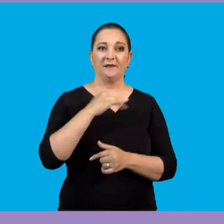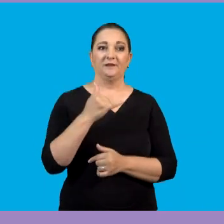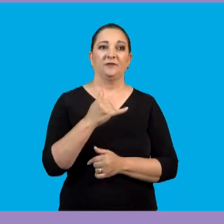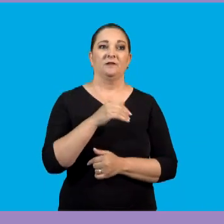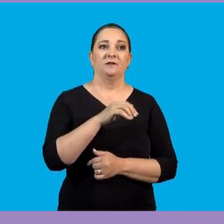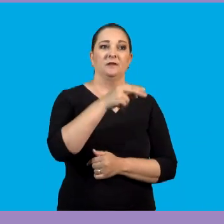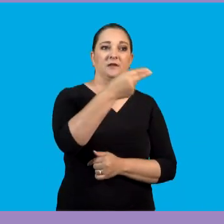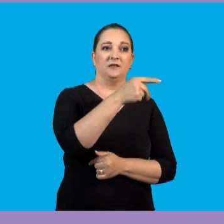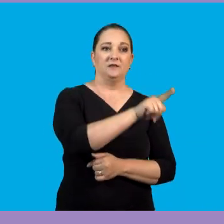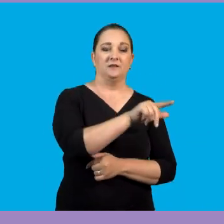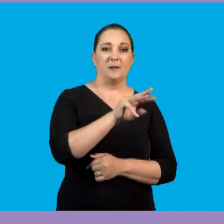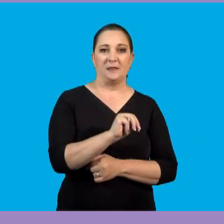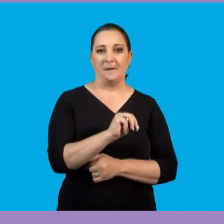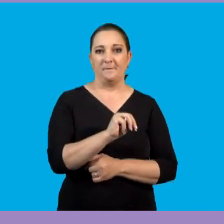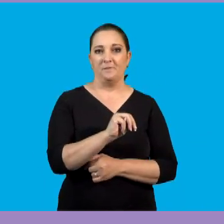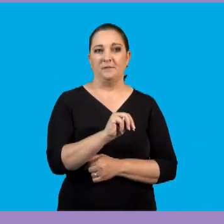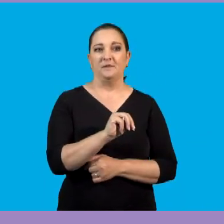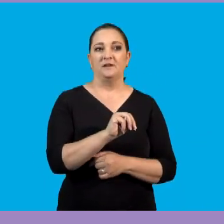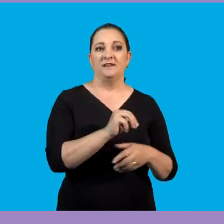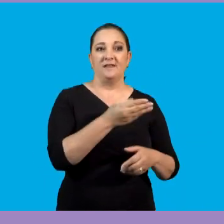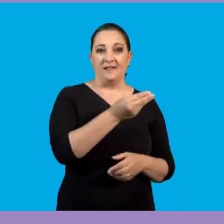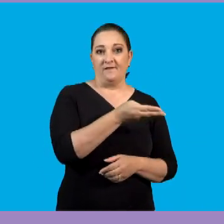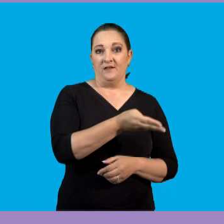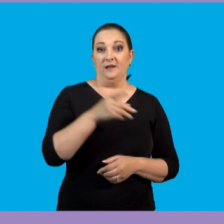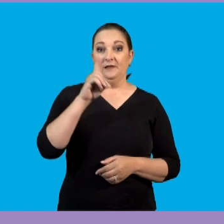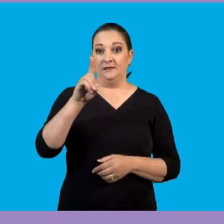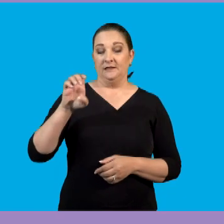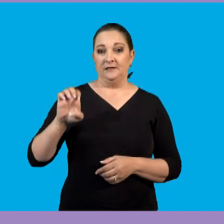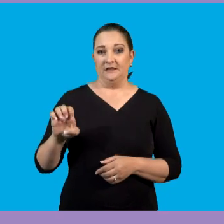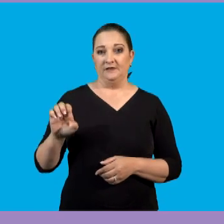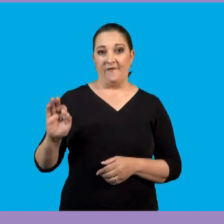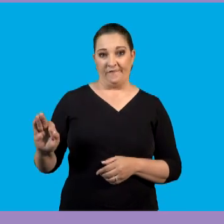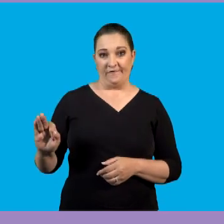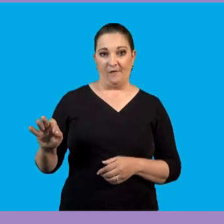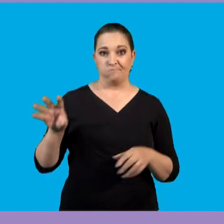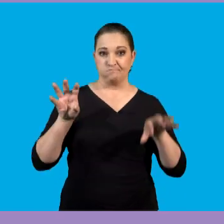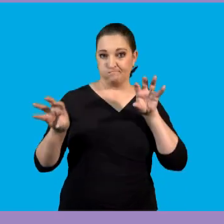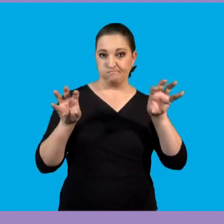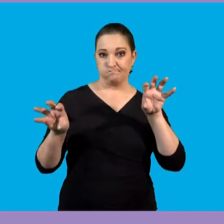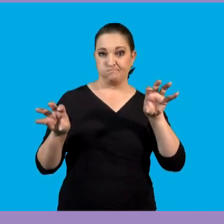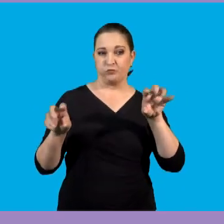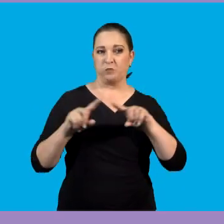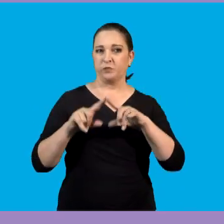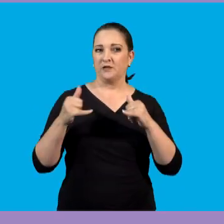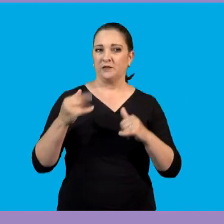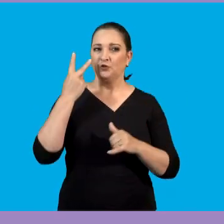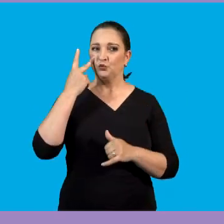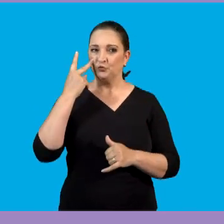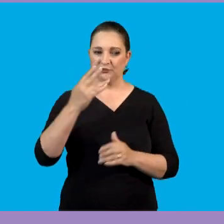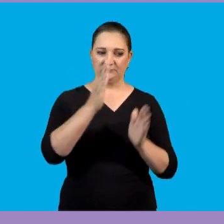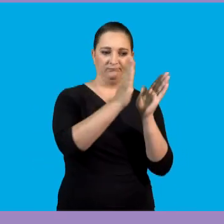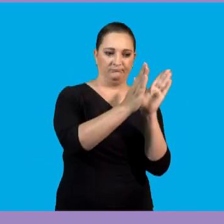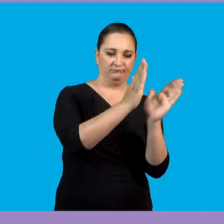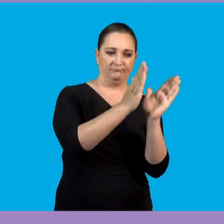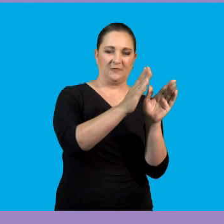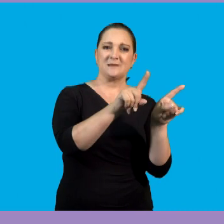that means ML is also 9 centimeters. We have DE equals to DF, which means that DF is